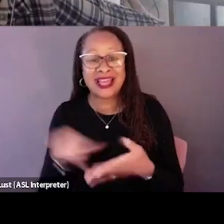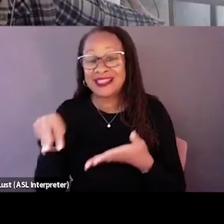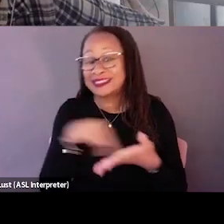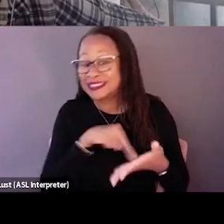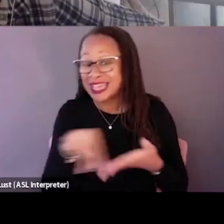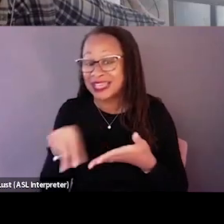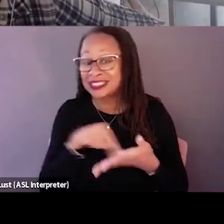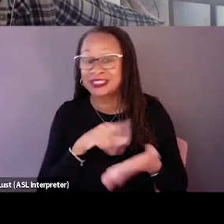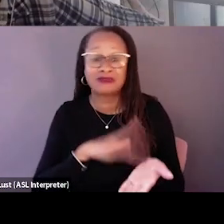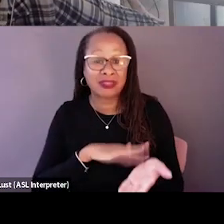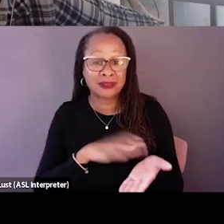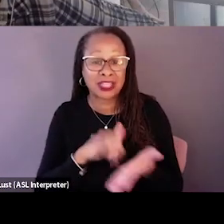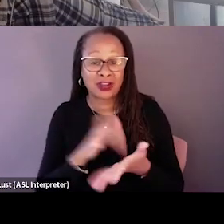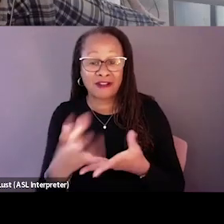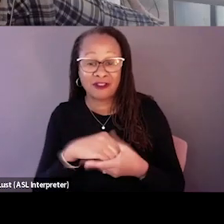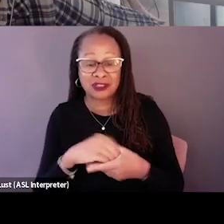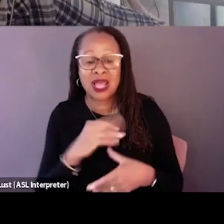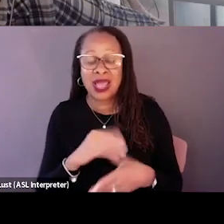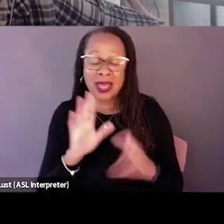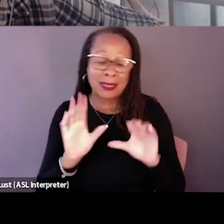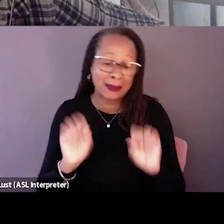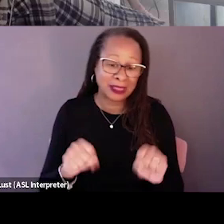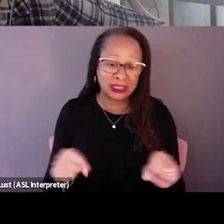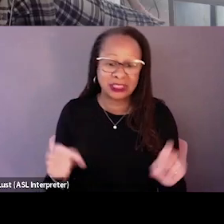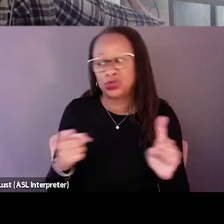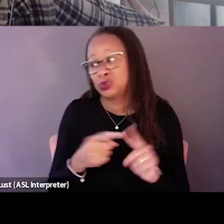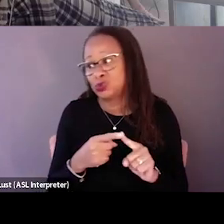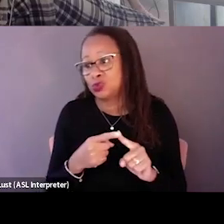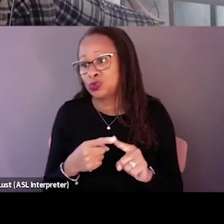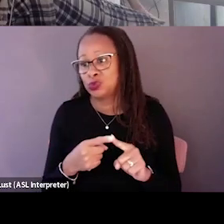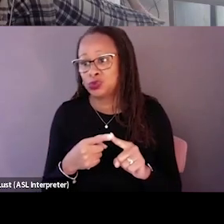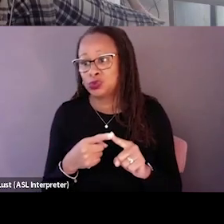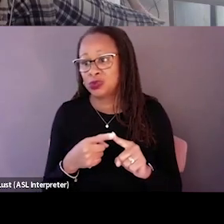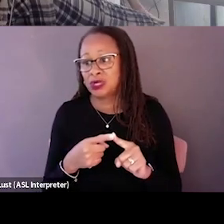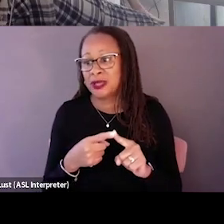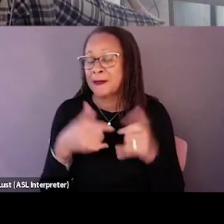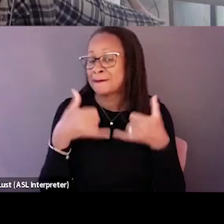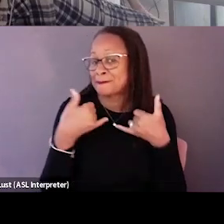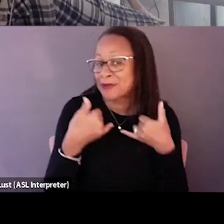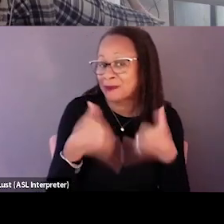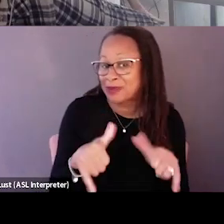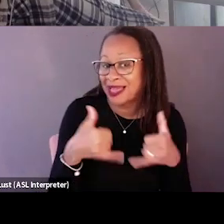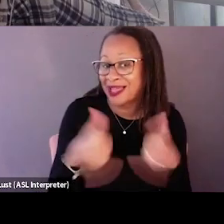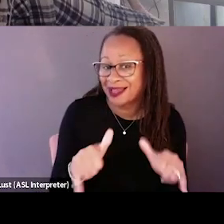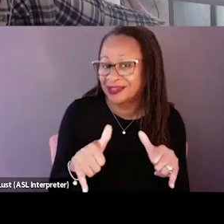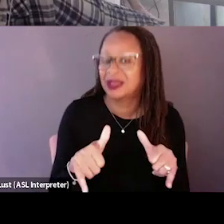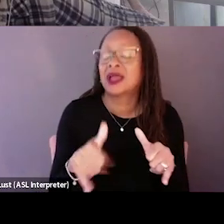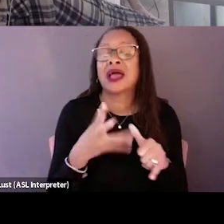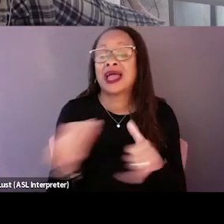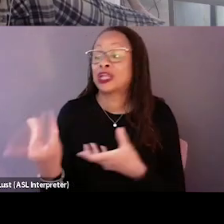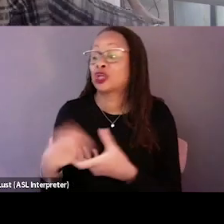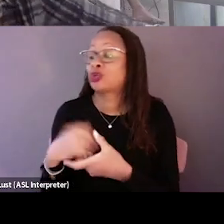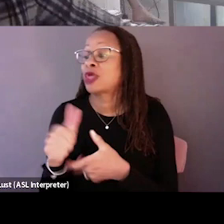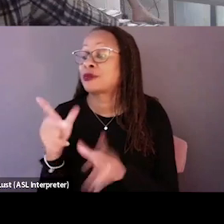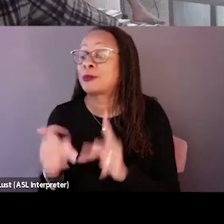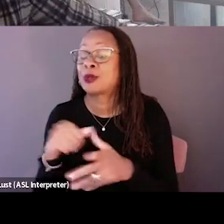danceability, and the ability to play the game and include other people in